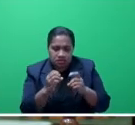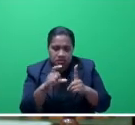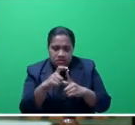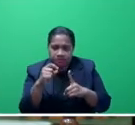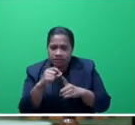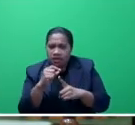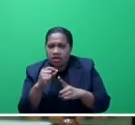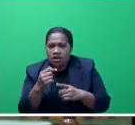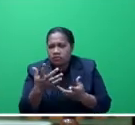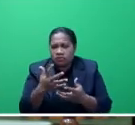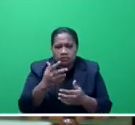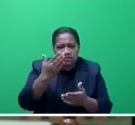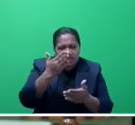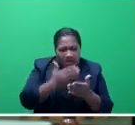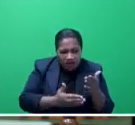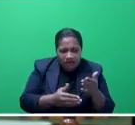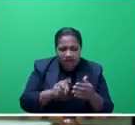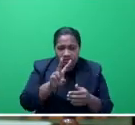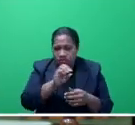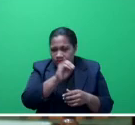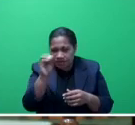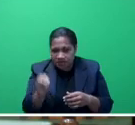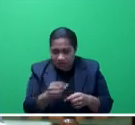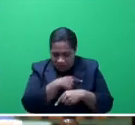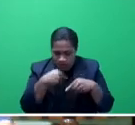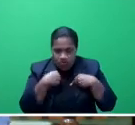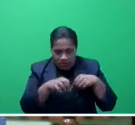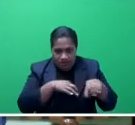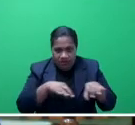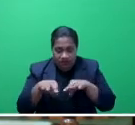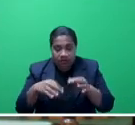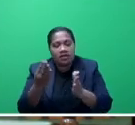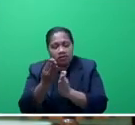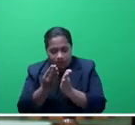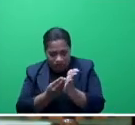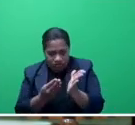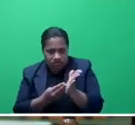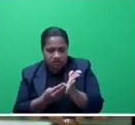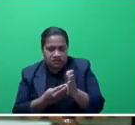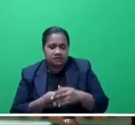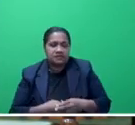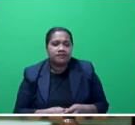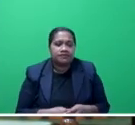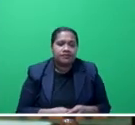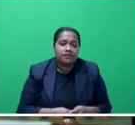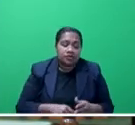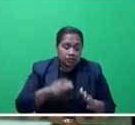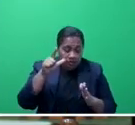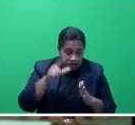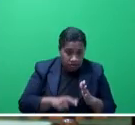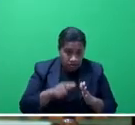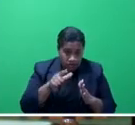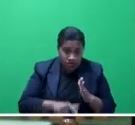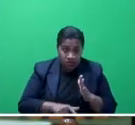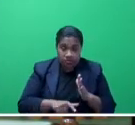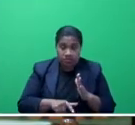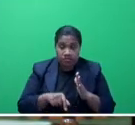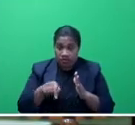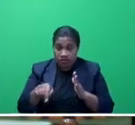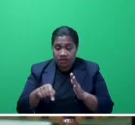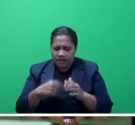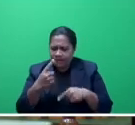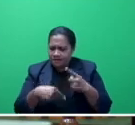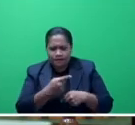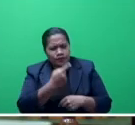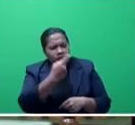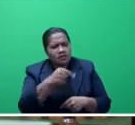net deficit that we had planned for and indeed budgeted for. With a lower projected net deficit of around